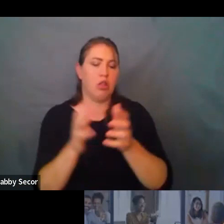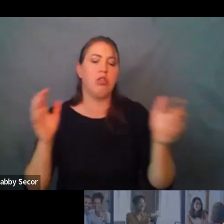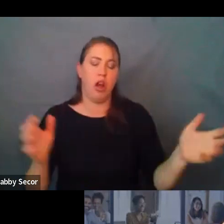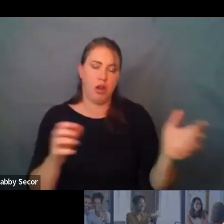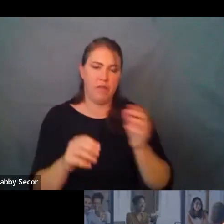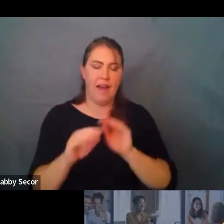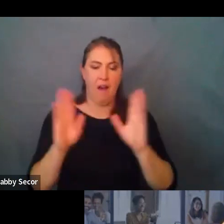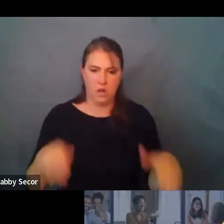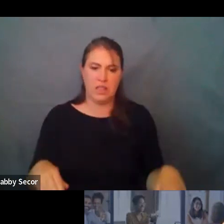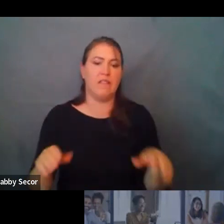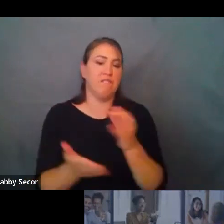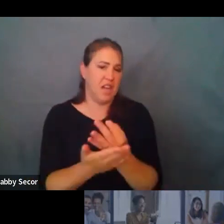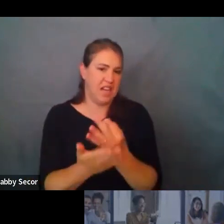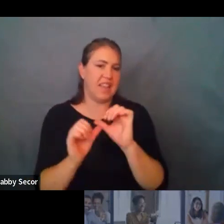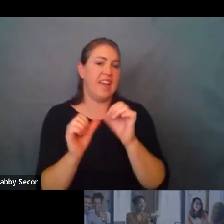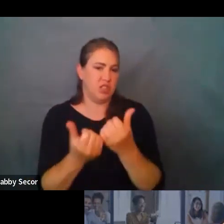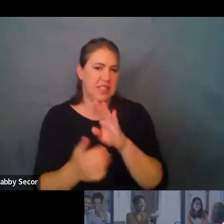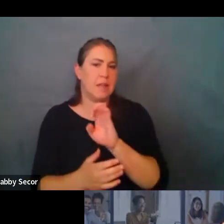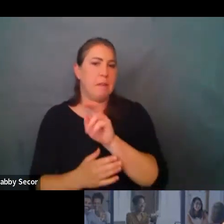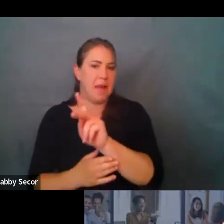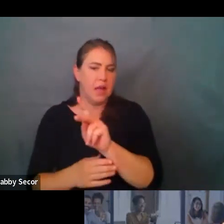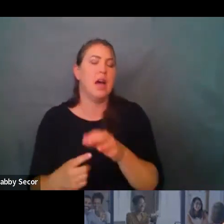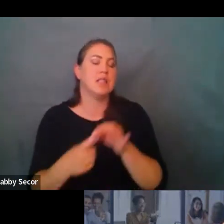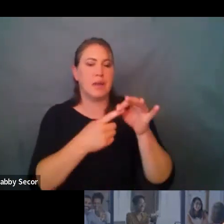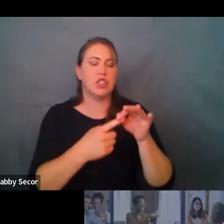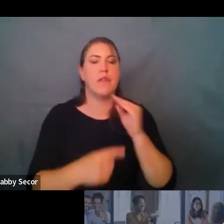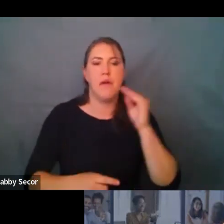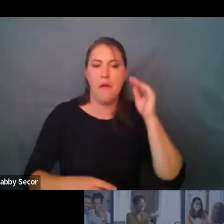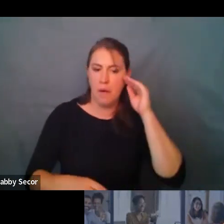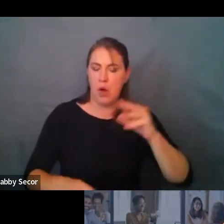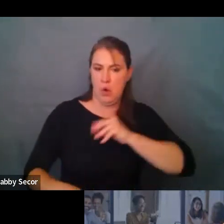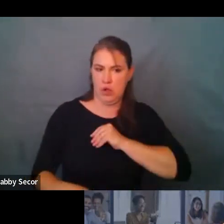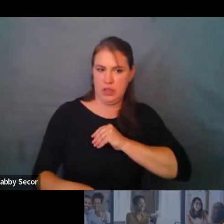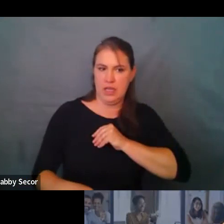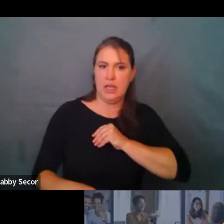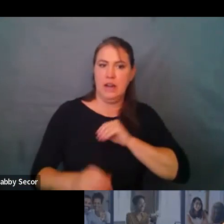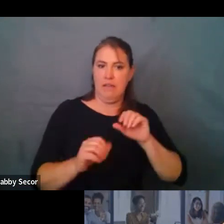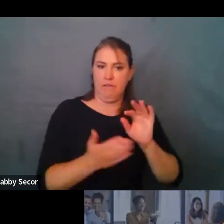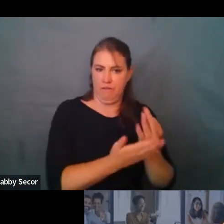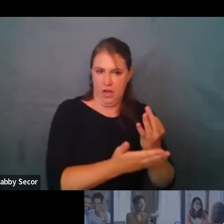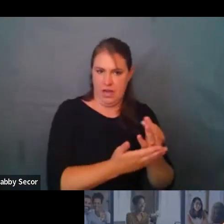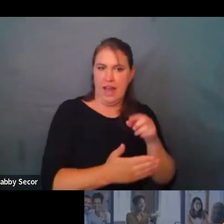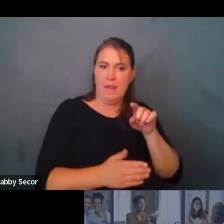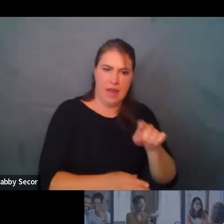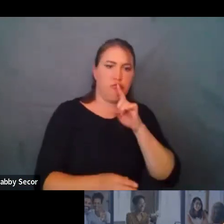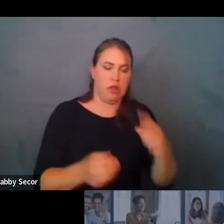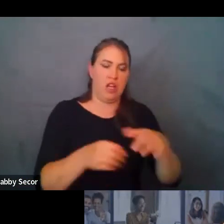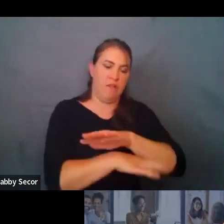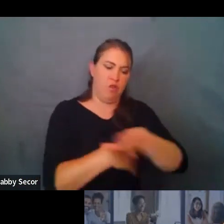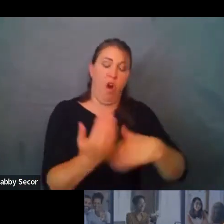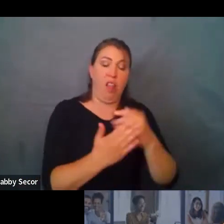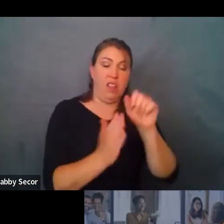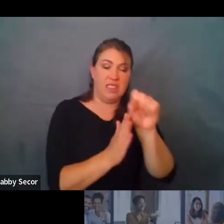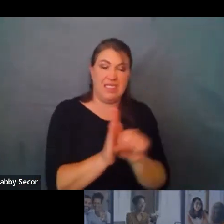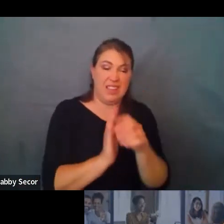foreclosure prevention, especially the Homeowner Assistance Fund, which they administer in 3/4 of states and territories. And we at NCSHA,